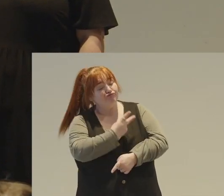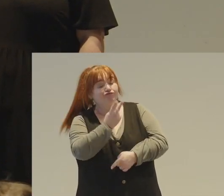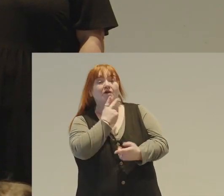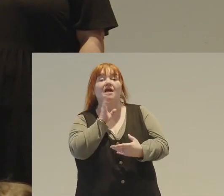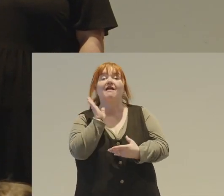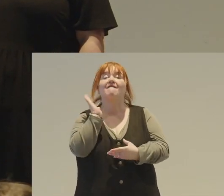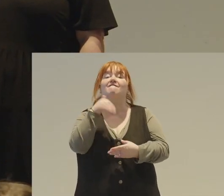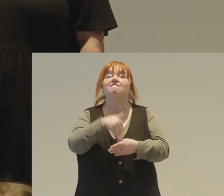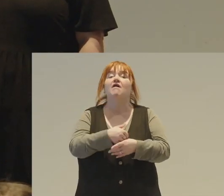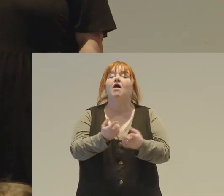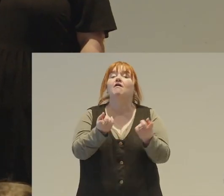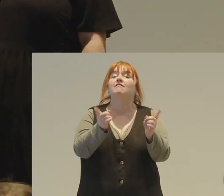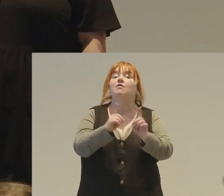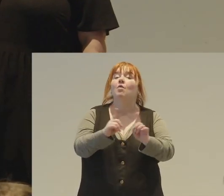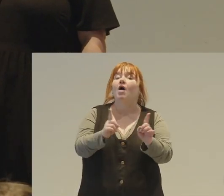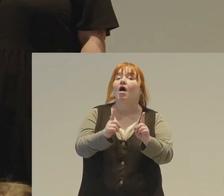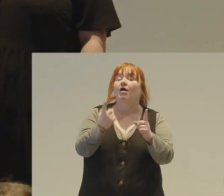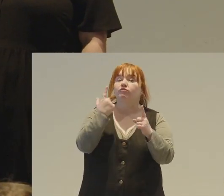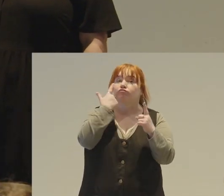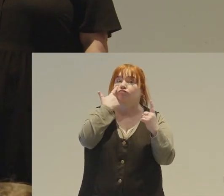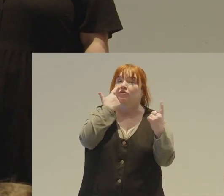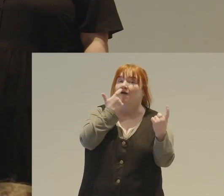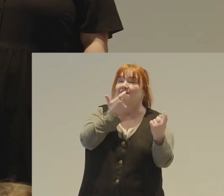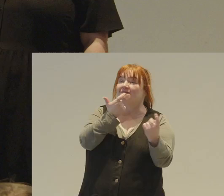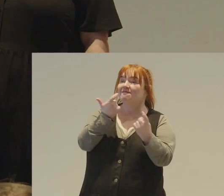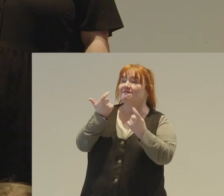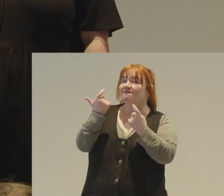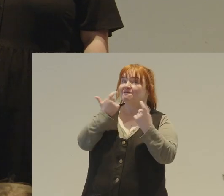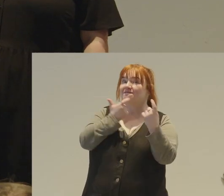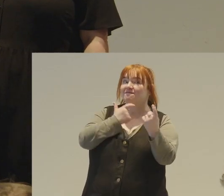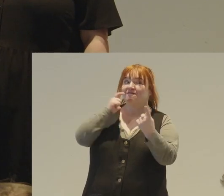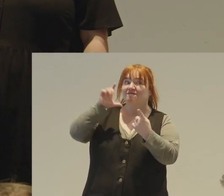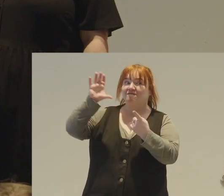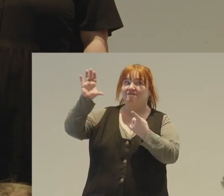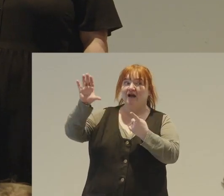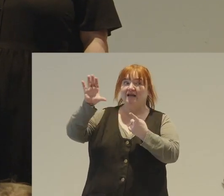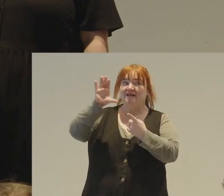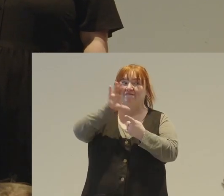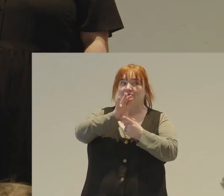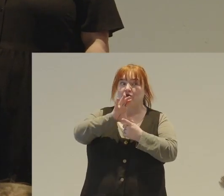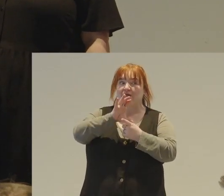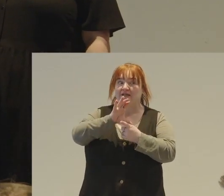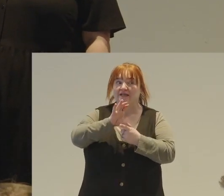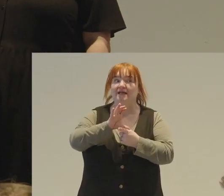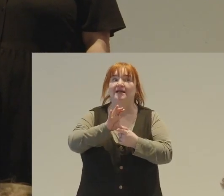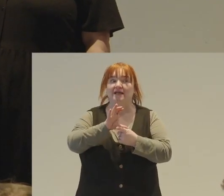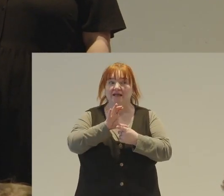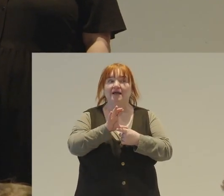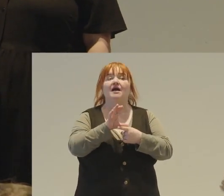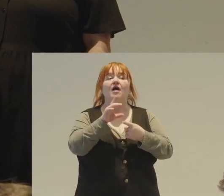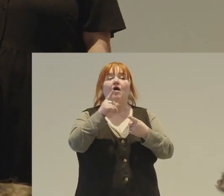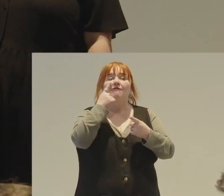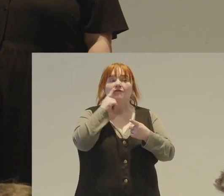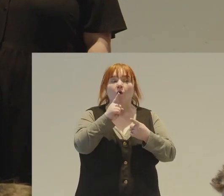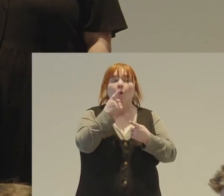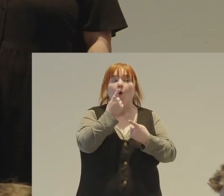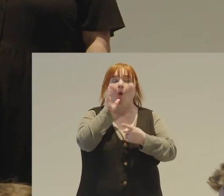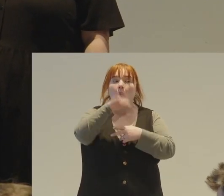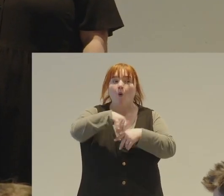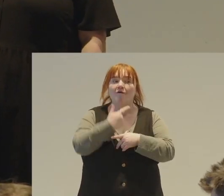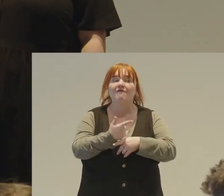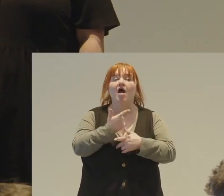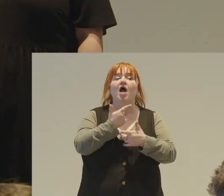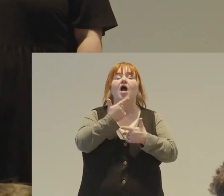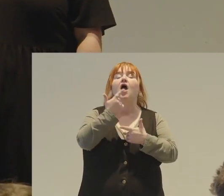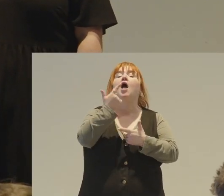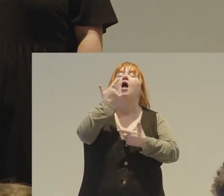finding. We've found 21 missing Black stories, which hasn't been